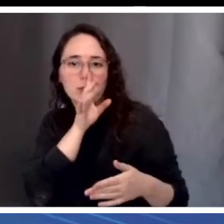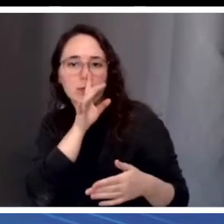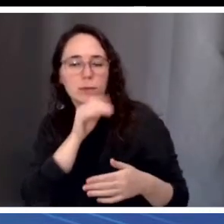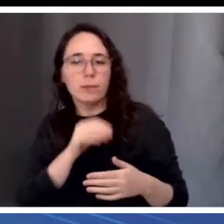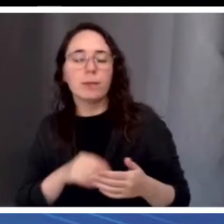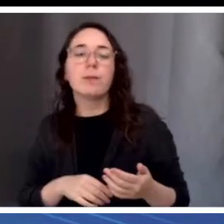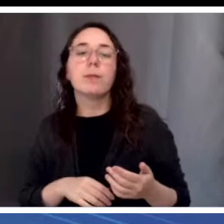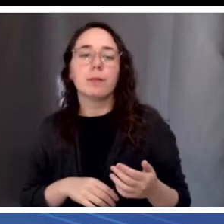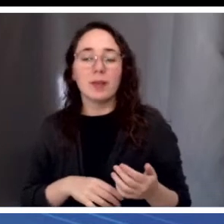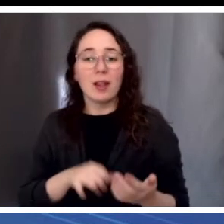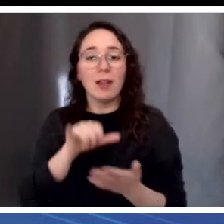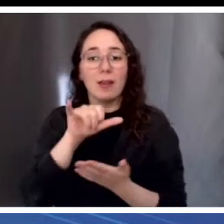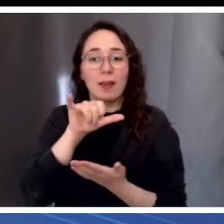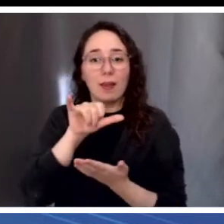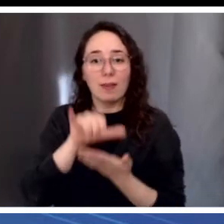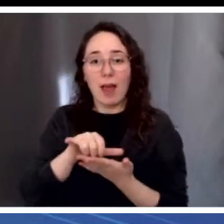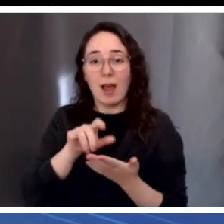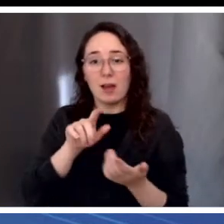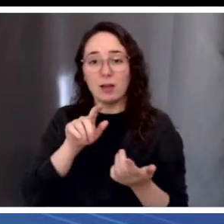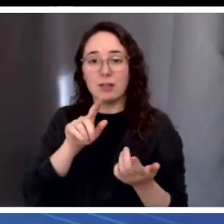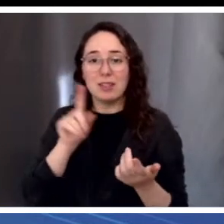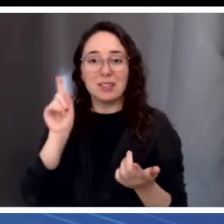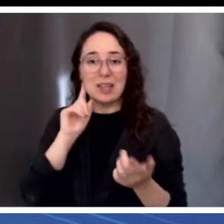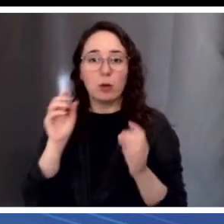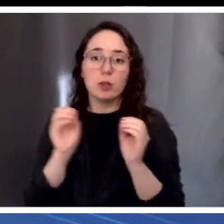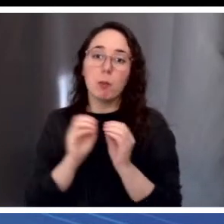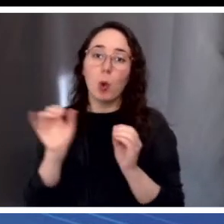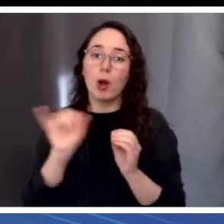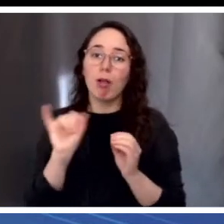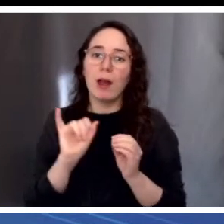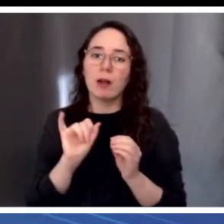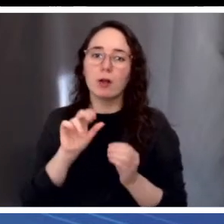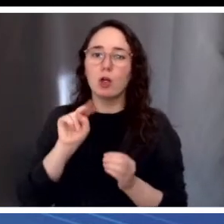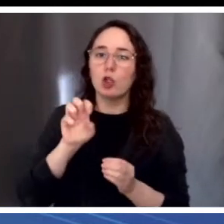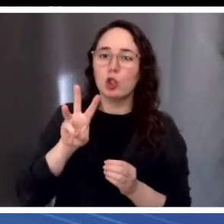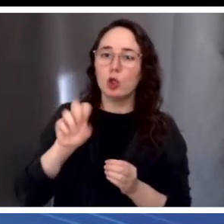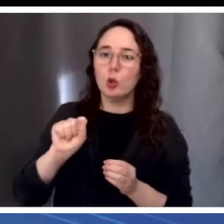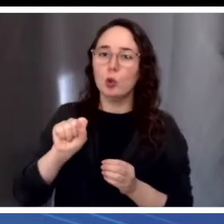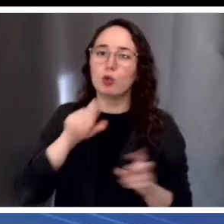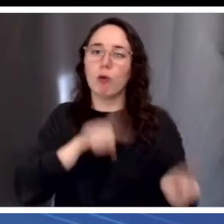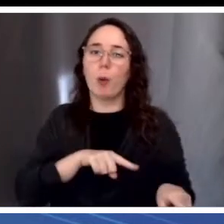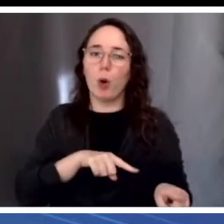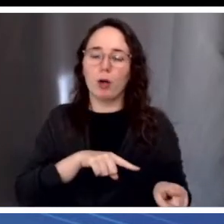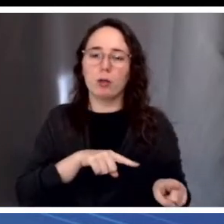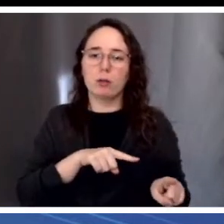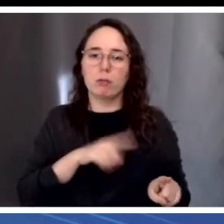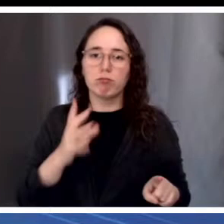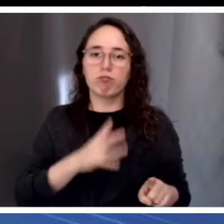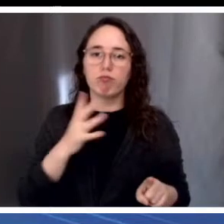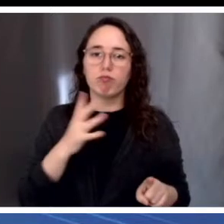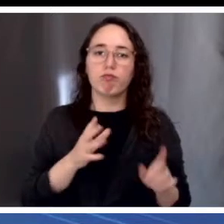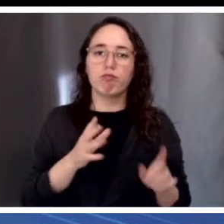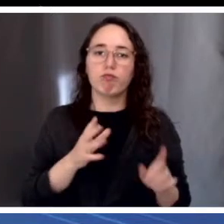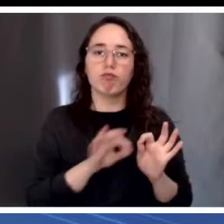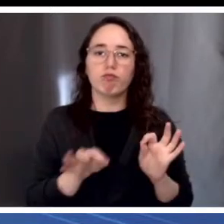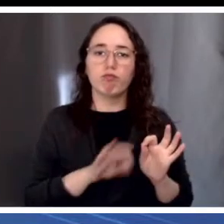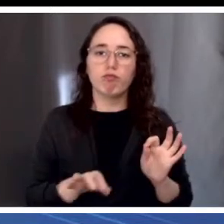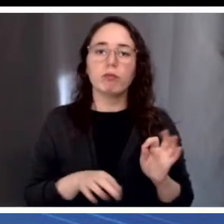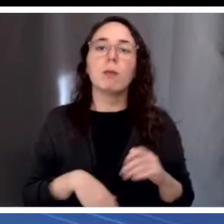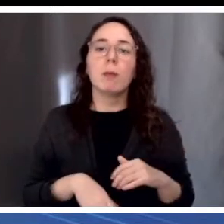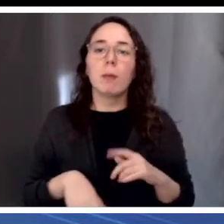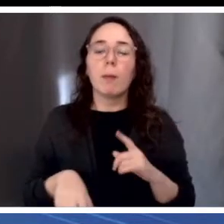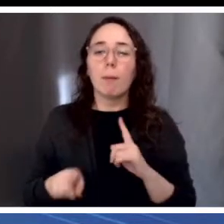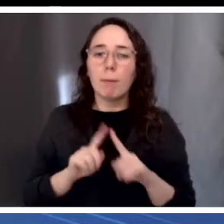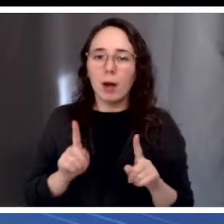warrants more of a journalistic narrative broadcast tone in some ways. And then there's another layer that's very soft and